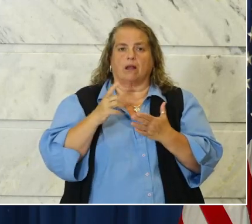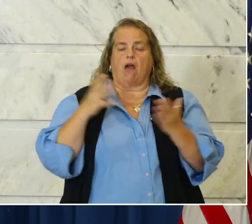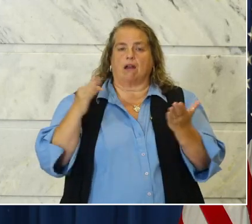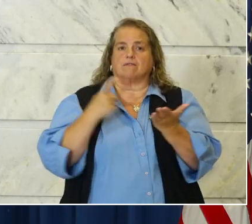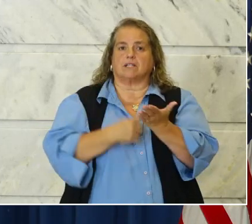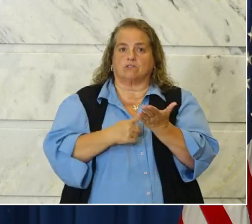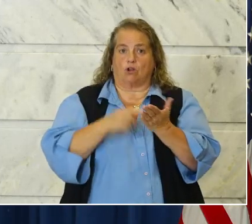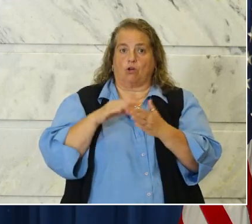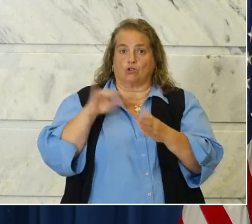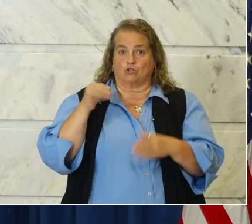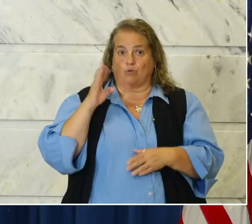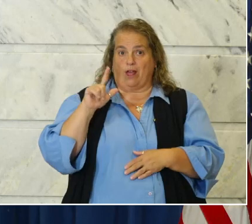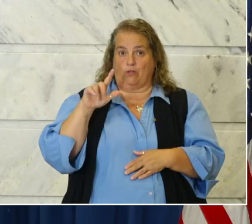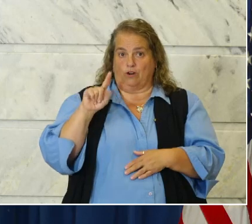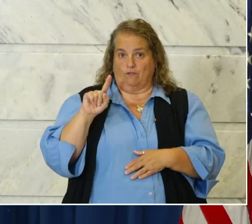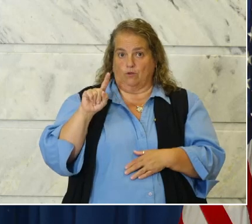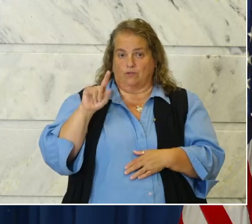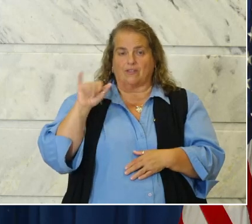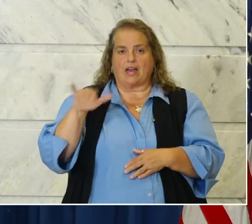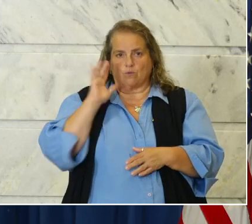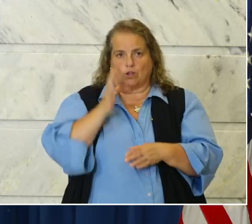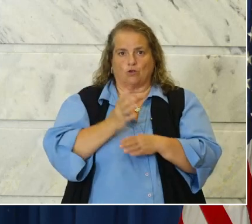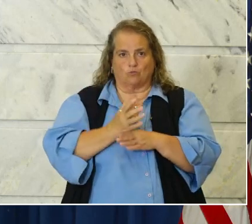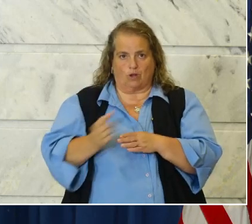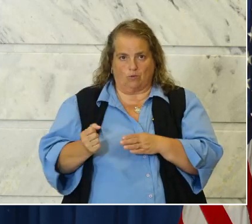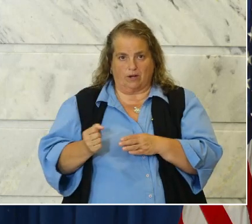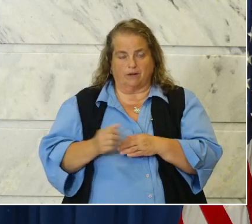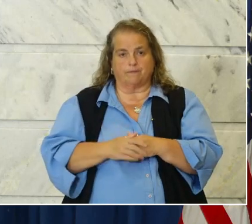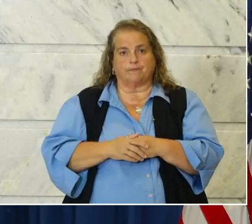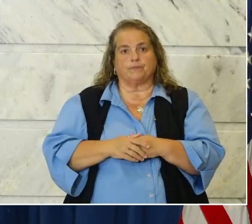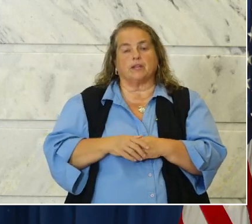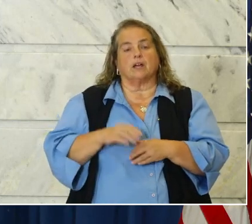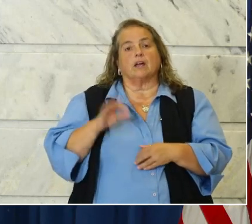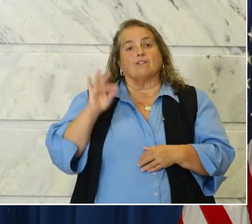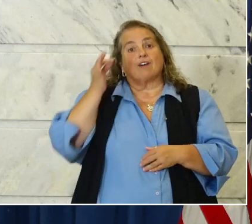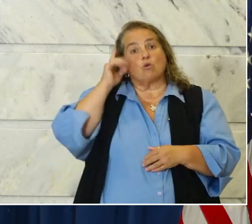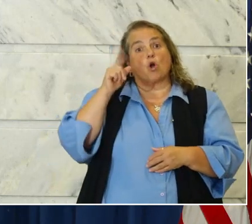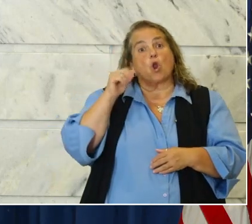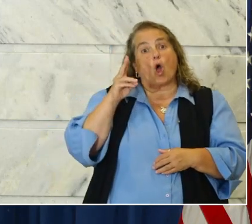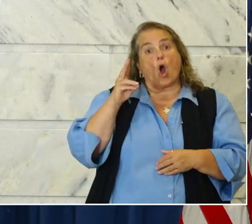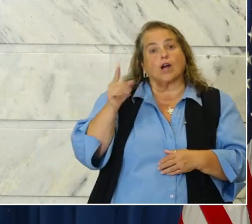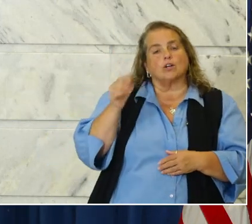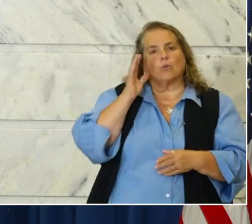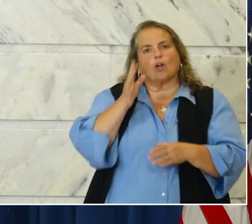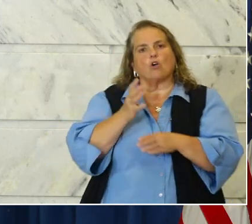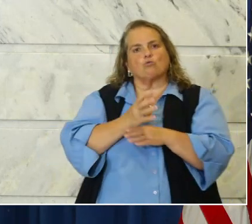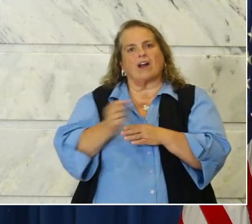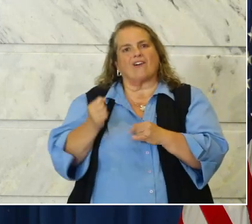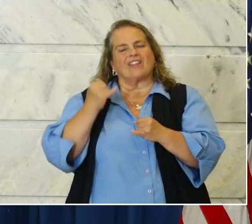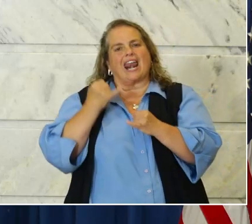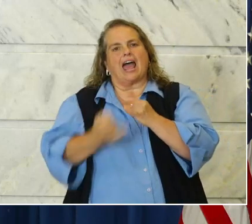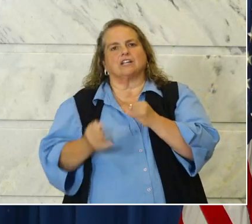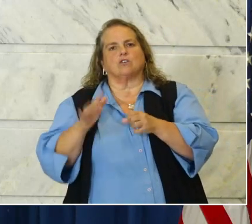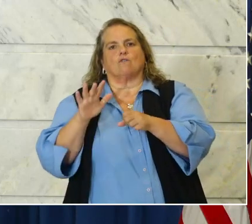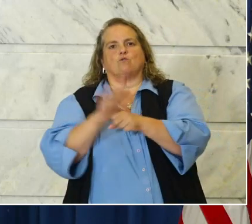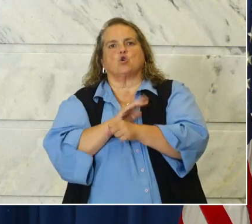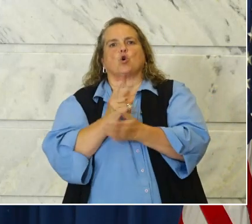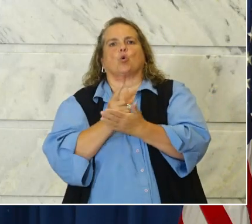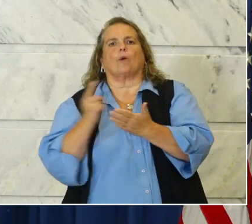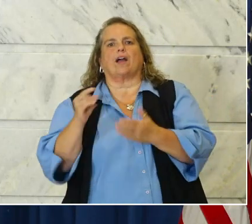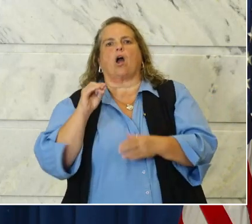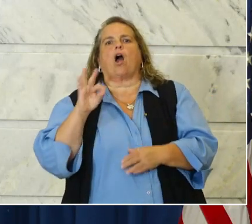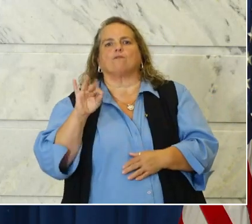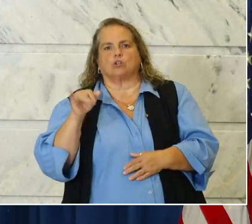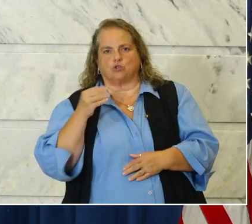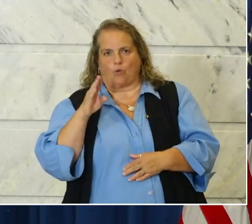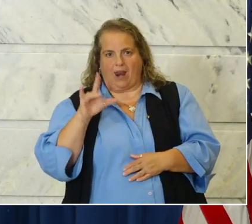July 31st. Well, through some quirks of federal law, it runs out the last full week of July.